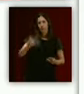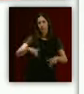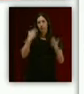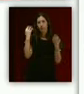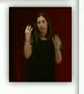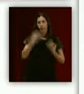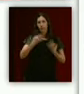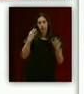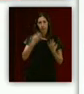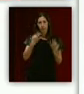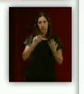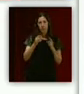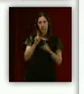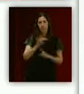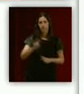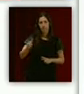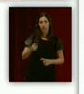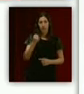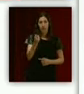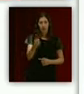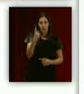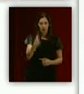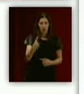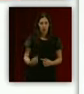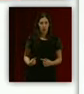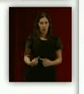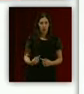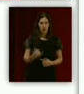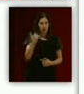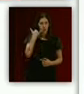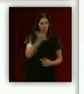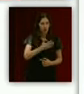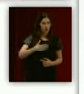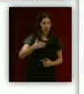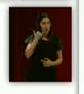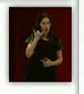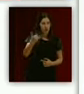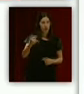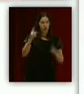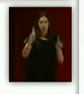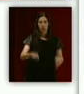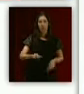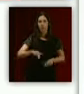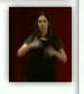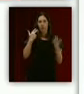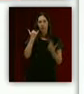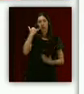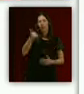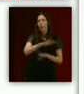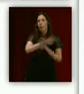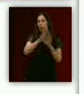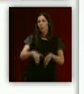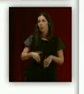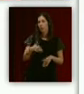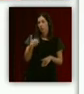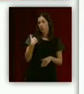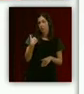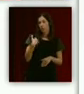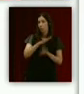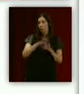yellow background would show the telephone control menu. It would enable us to dial each